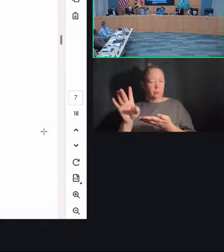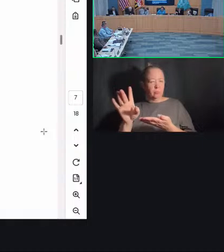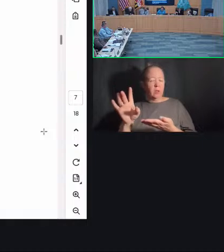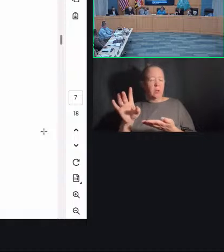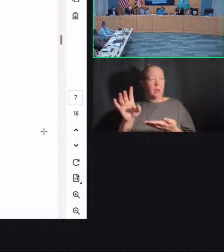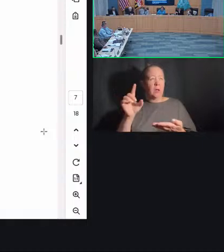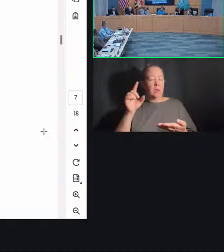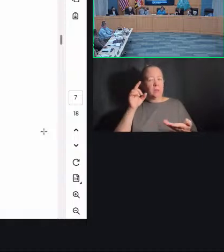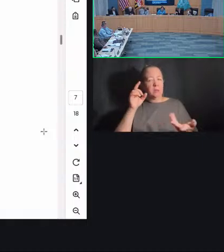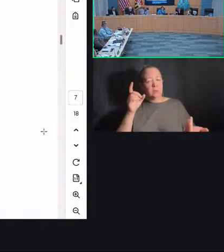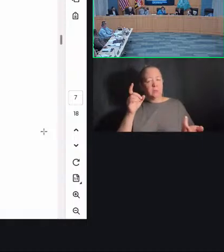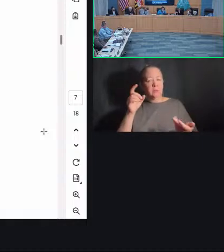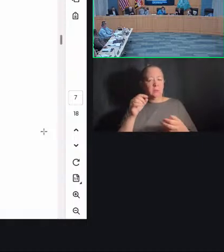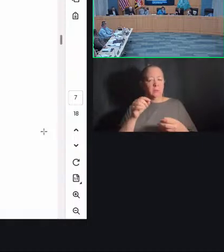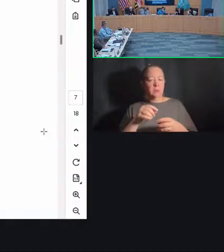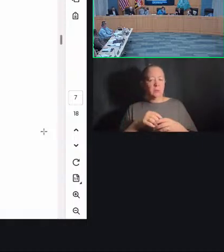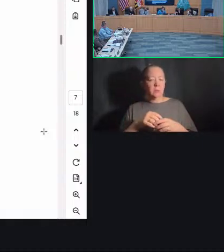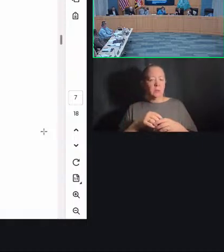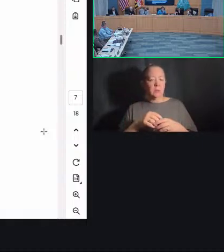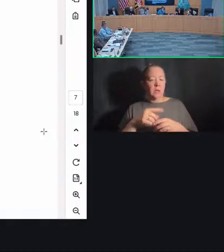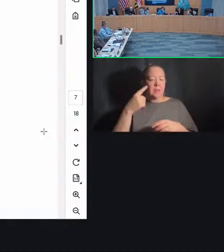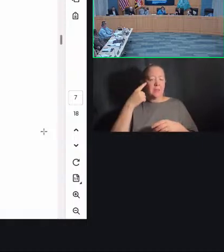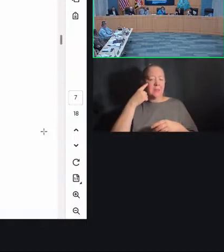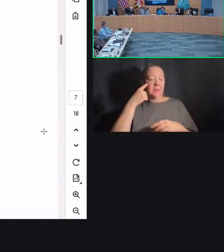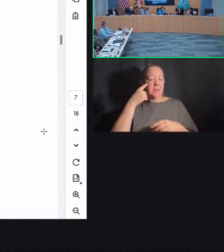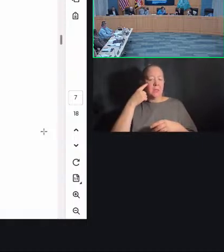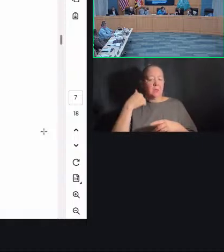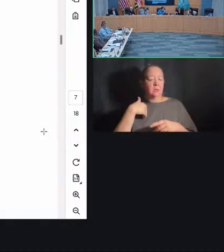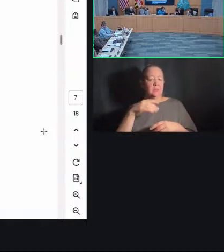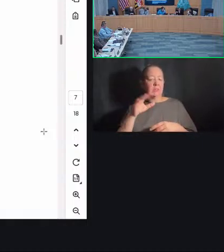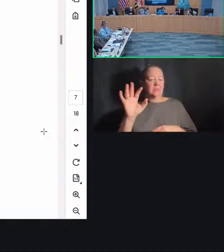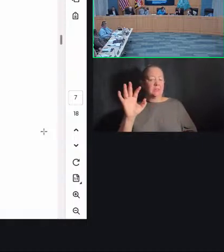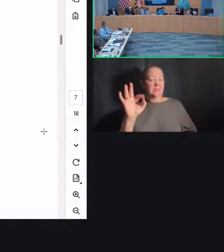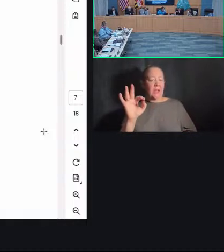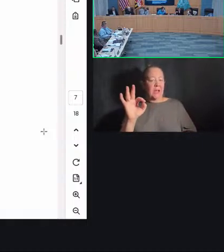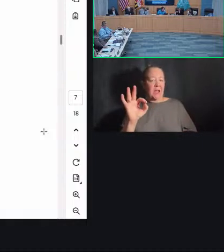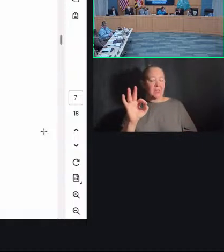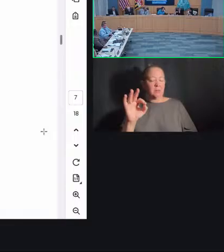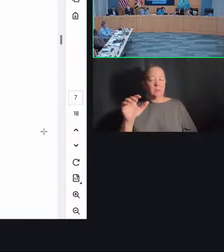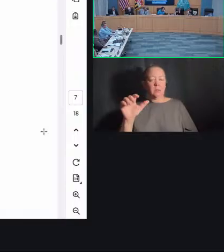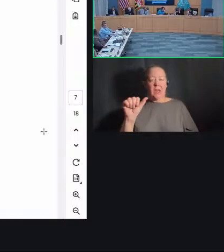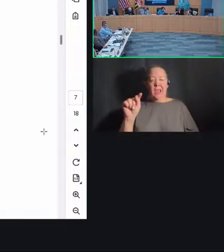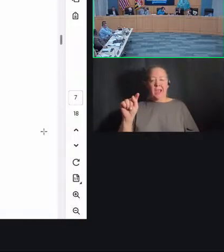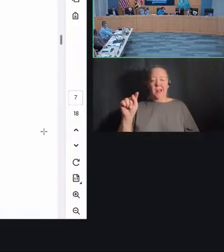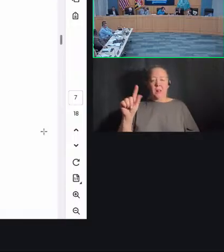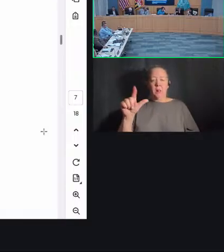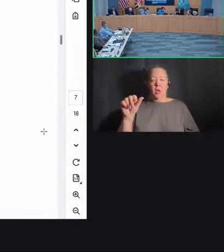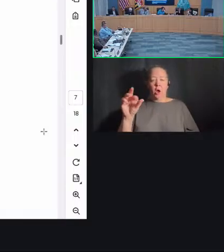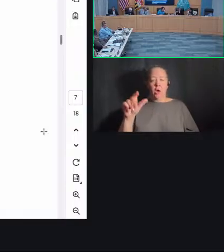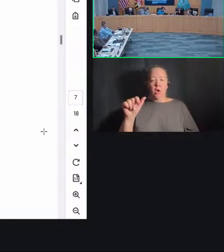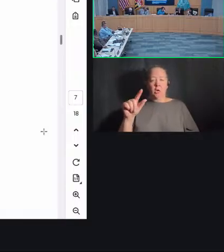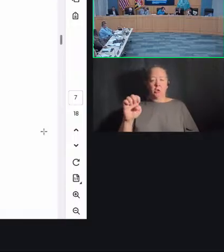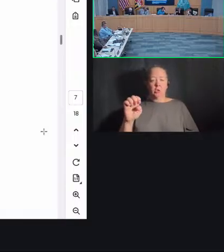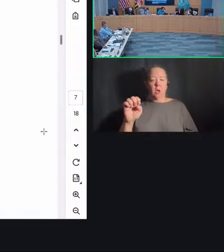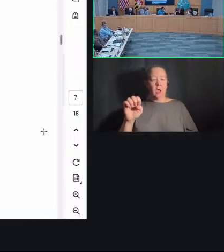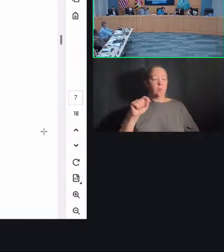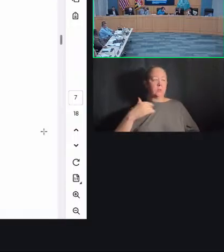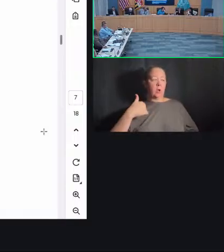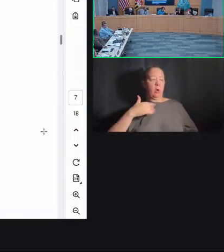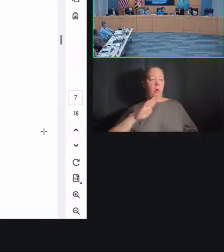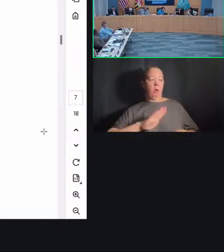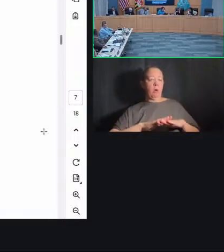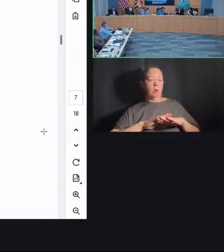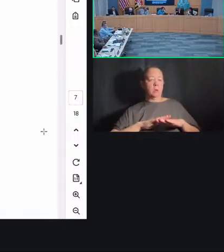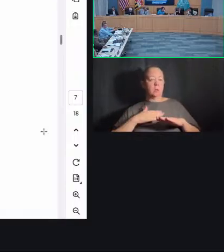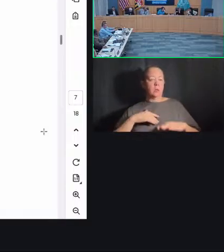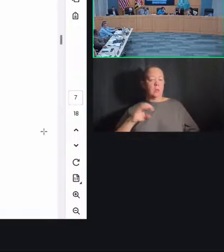and then on the executive board. I was on the executive board last year, the year before, and actually wasn't able to attend